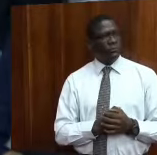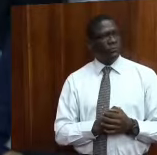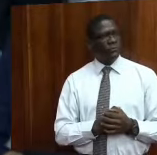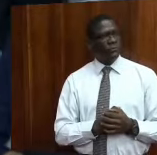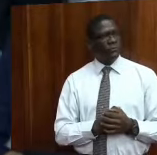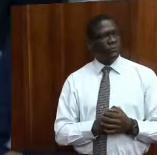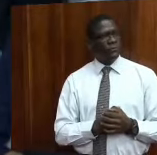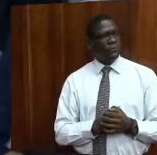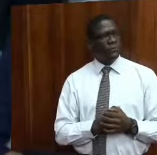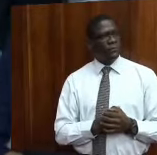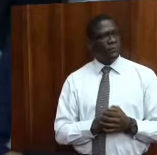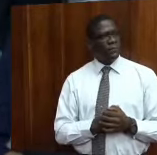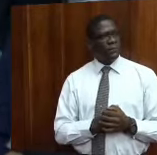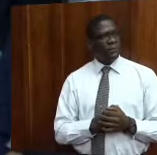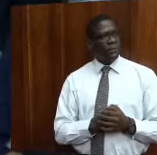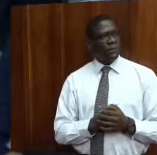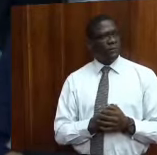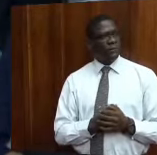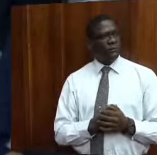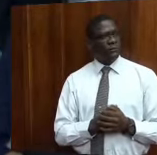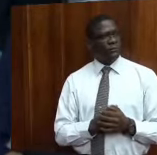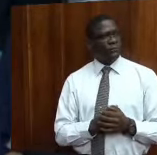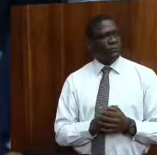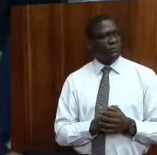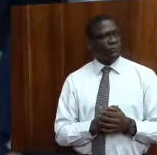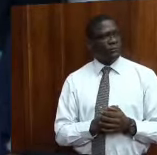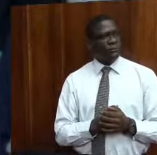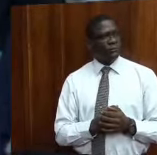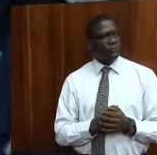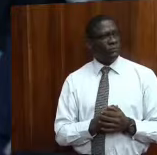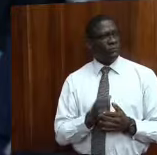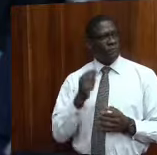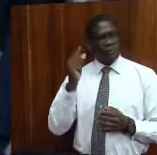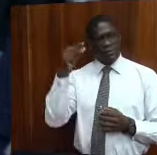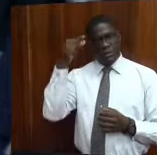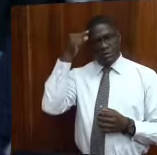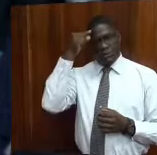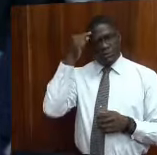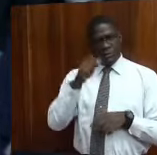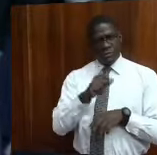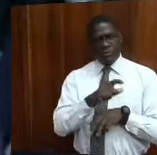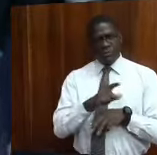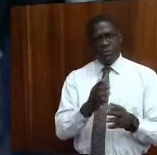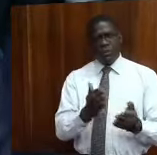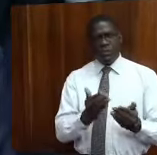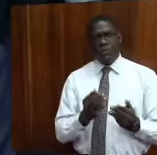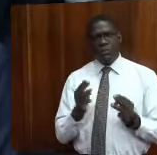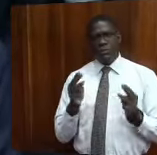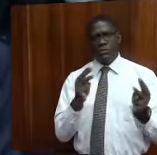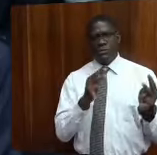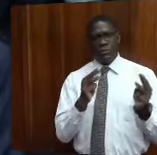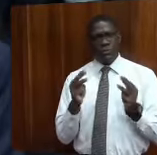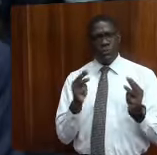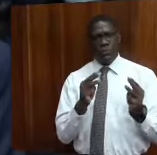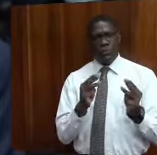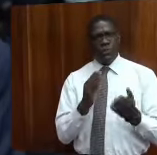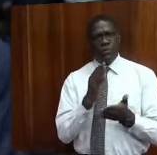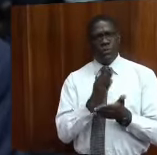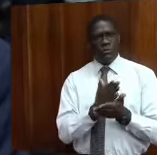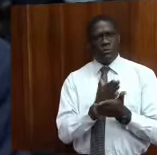Lucia government wishes for speedy resolution of the Ukraine-Russia conflict and stands in the